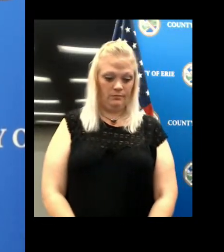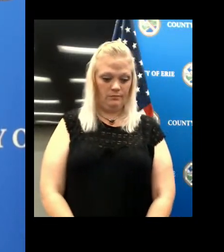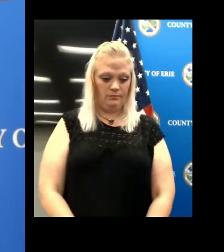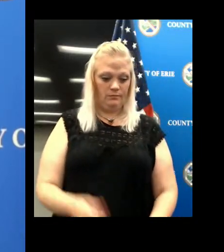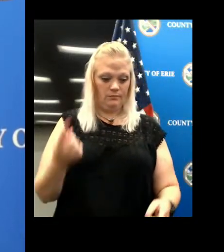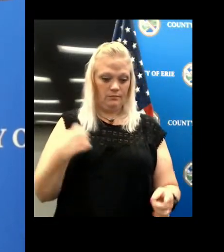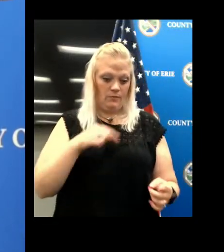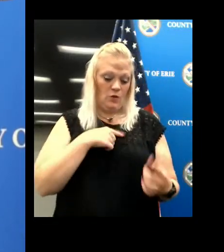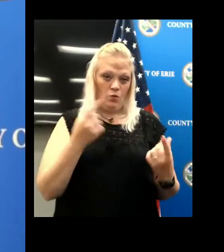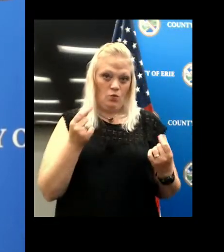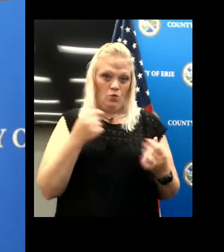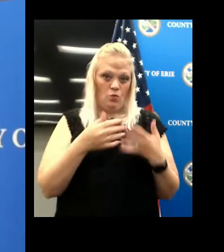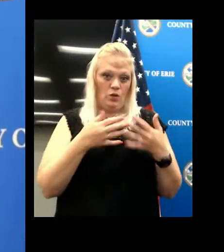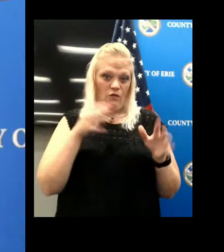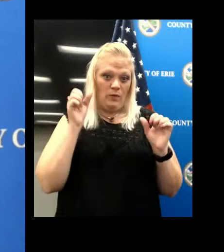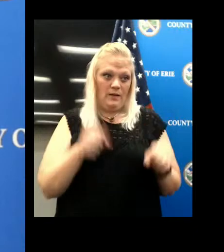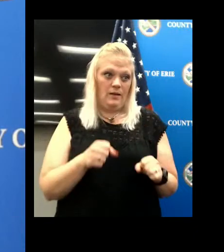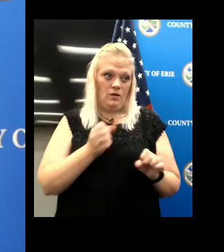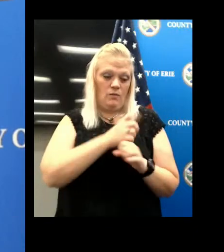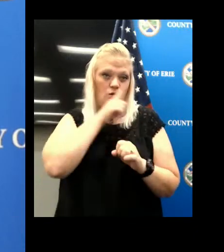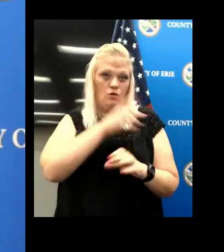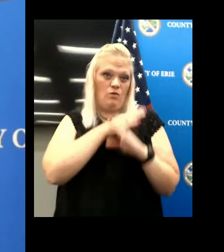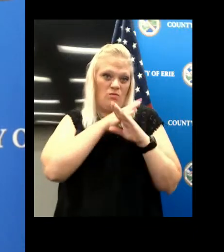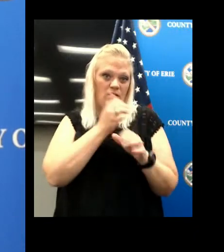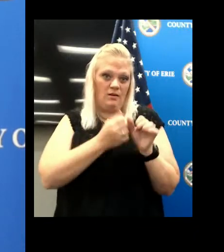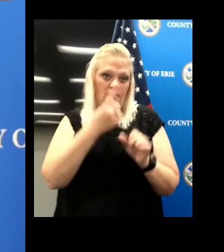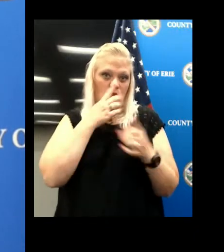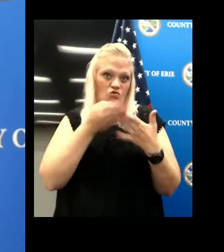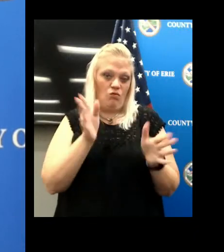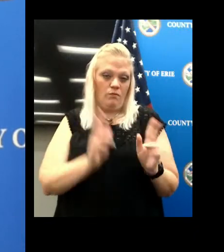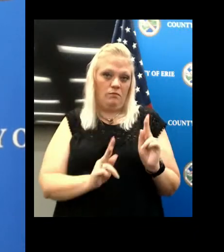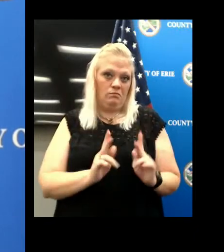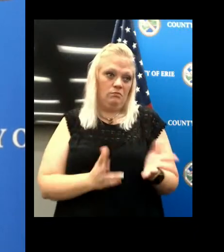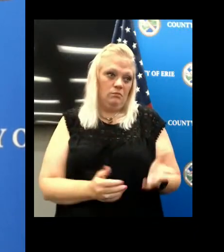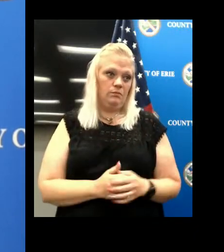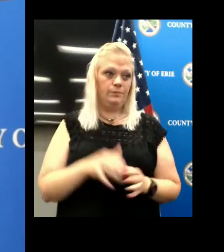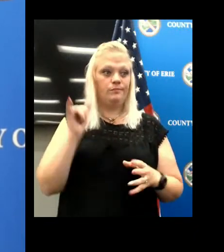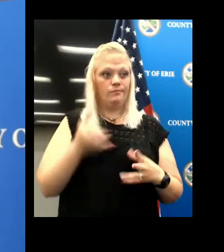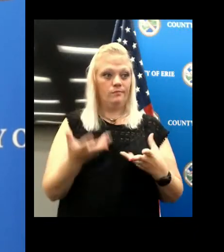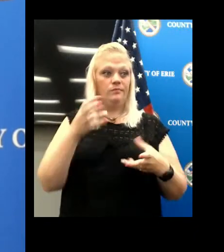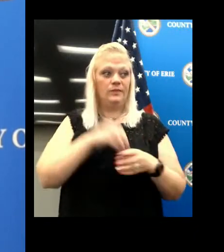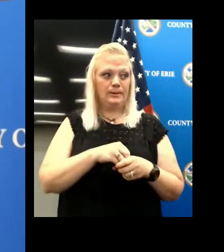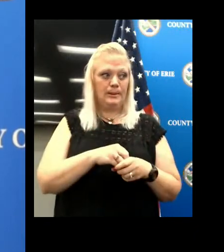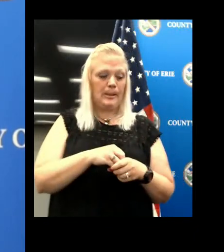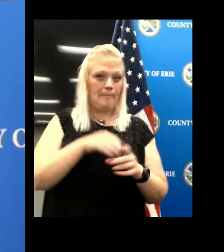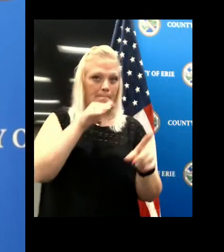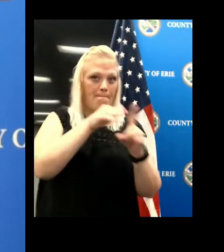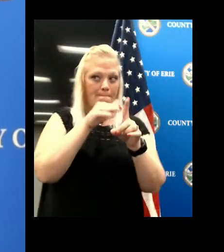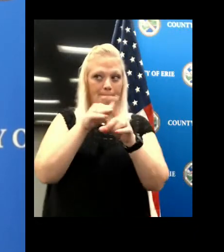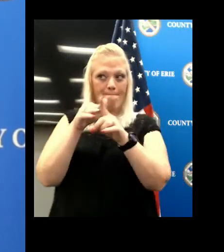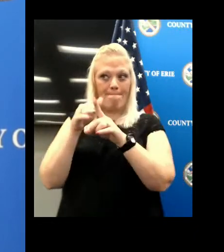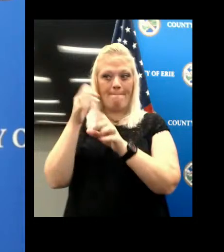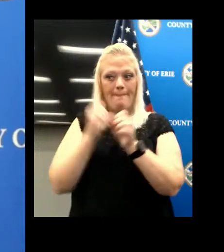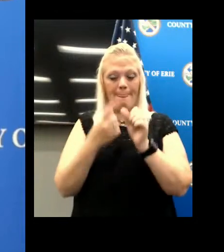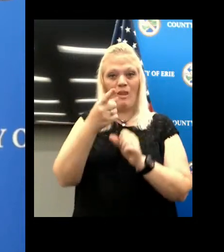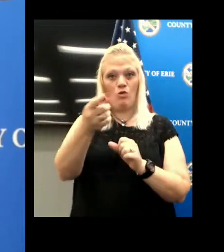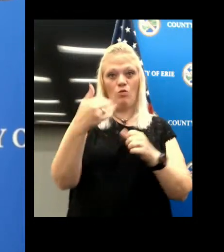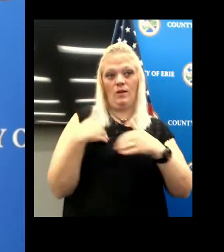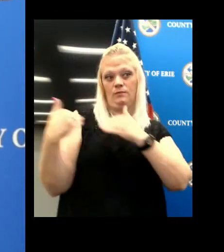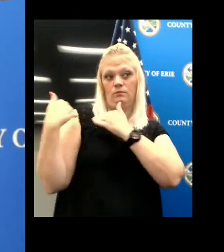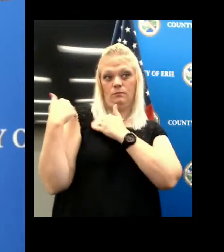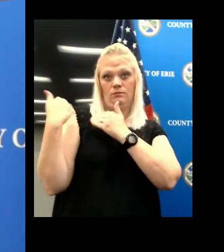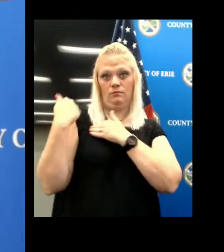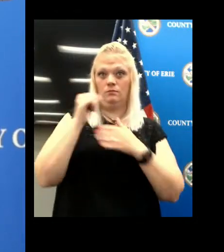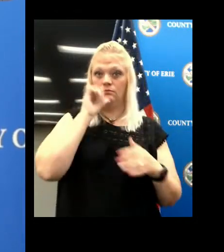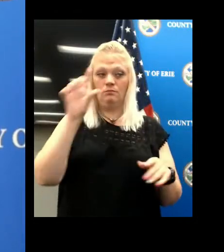We're going to do what we can to ensure that we protect the general public. And that includes reminding all that you have a responsibility,